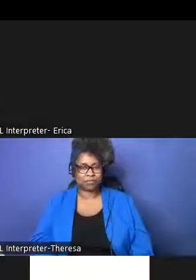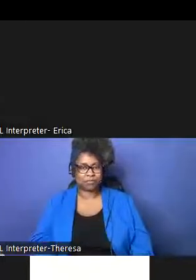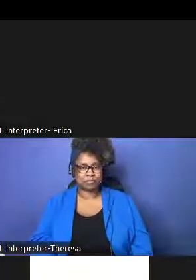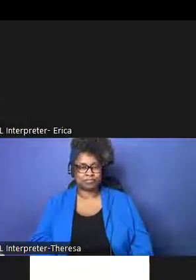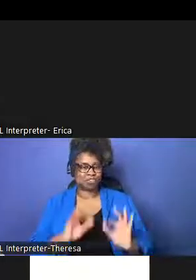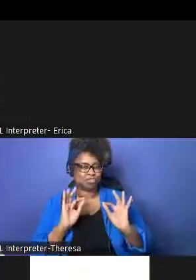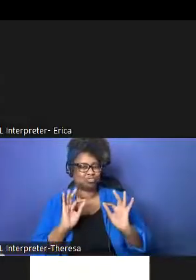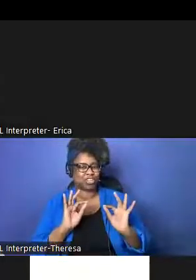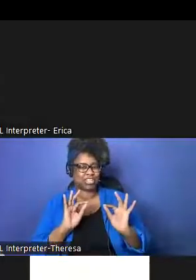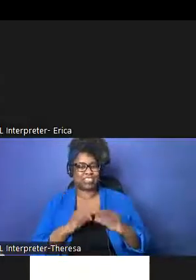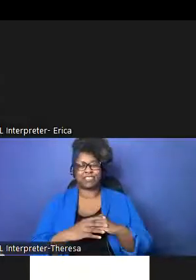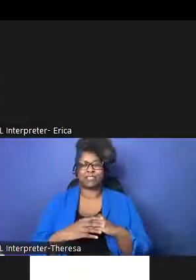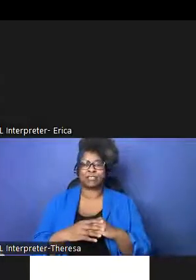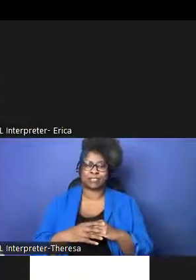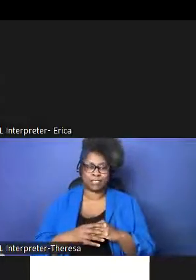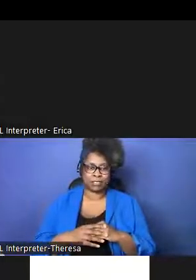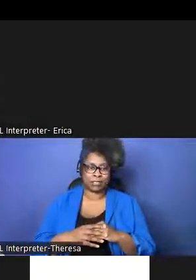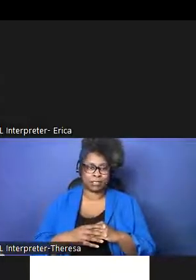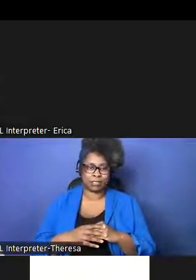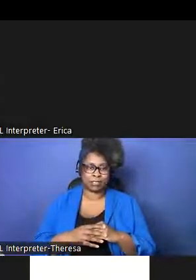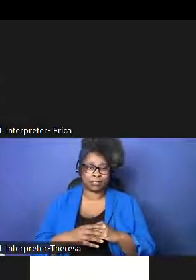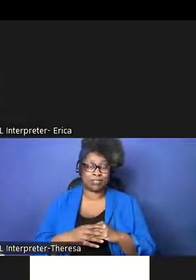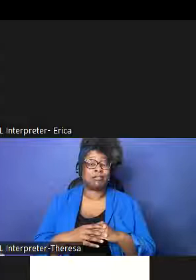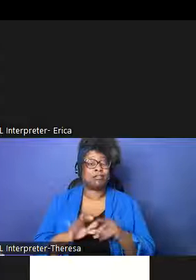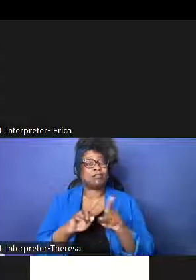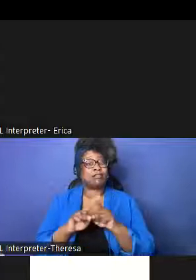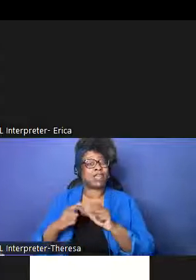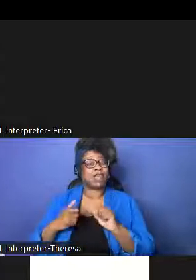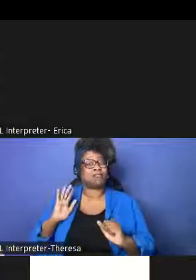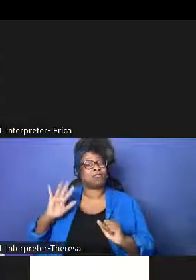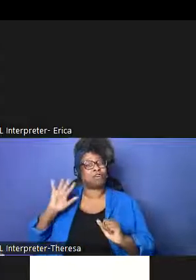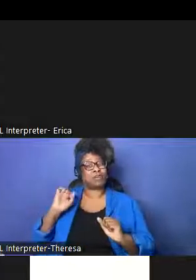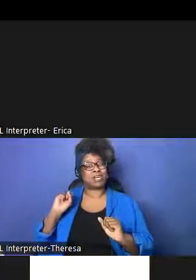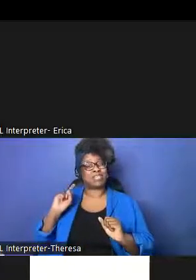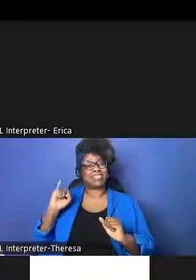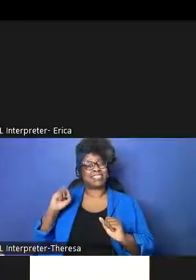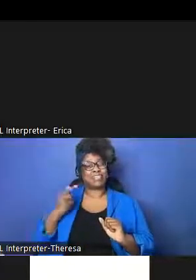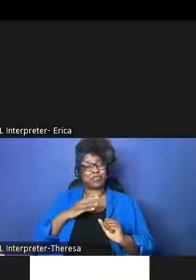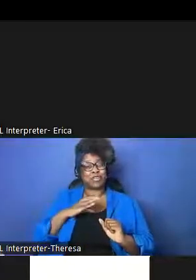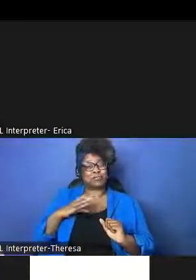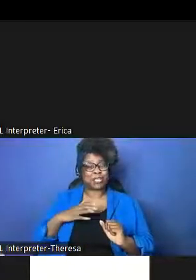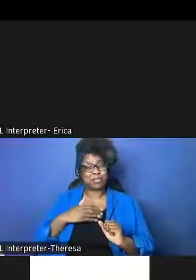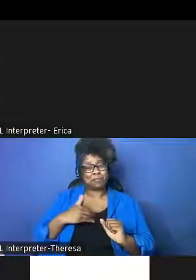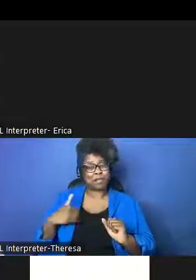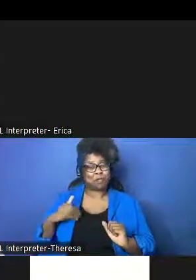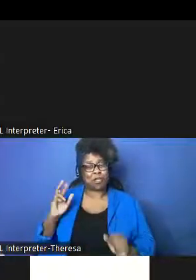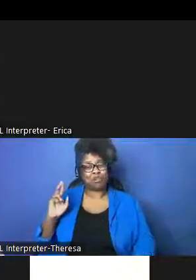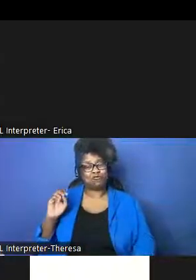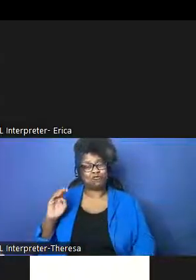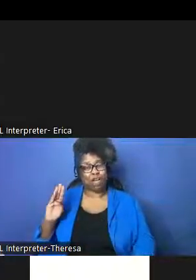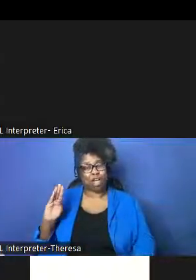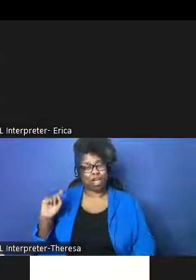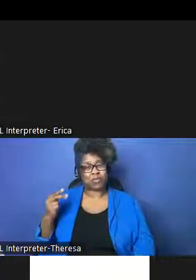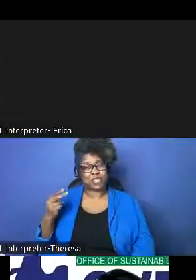Great. We also have a former steering committee member on the line, Rob Thomas.